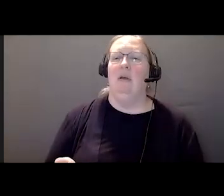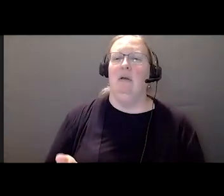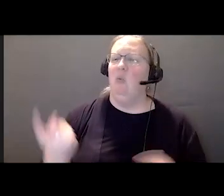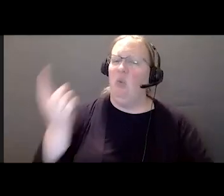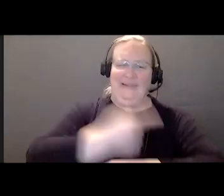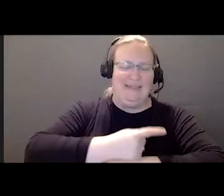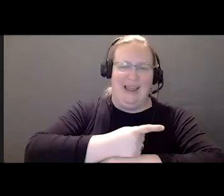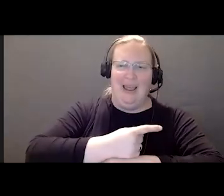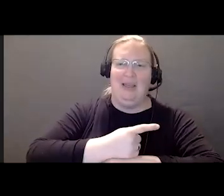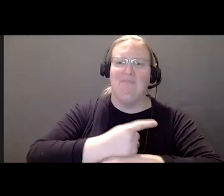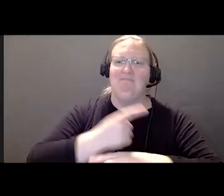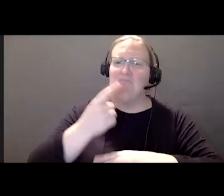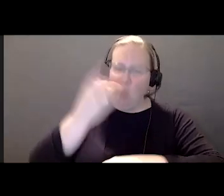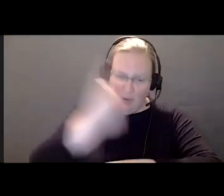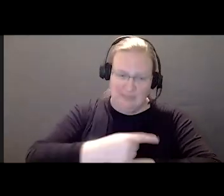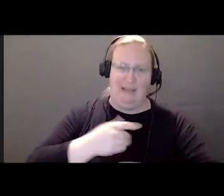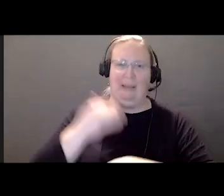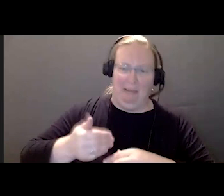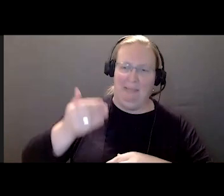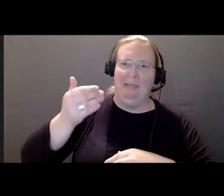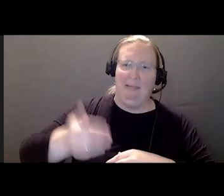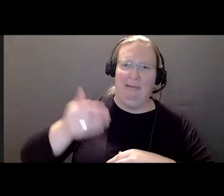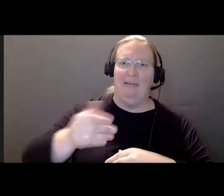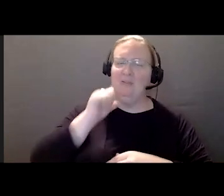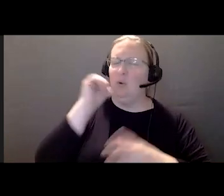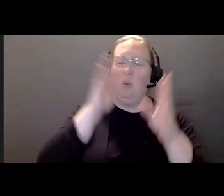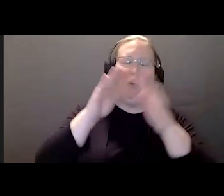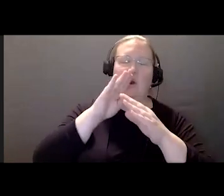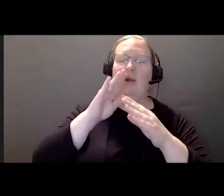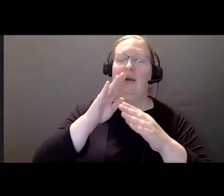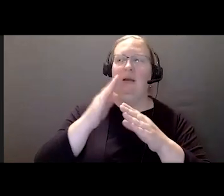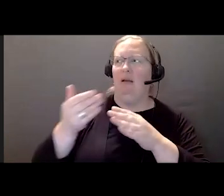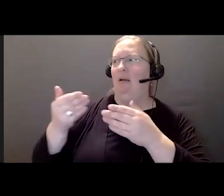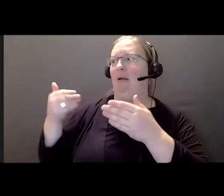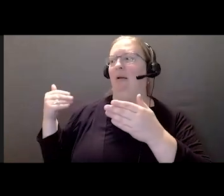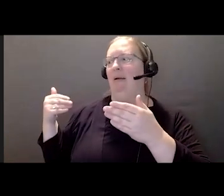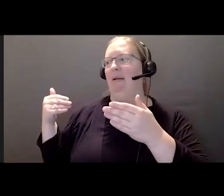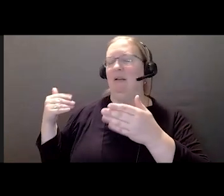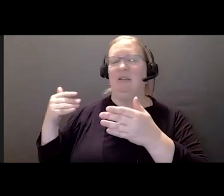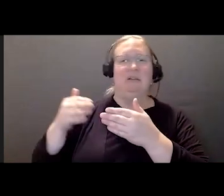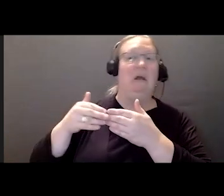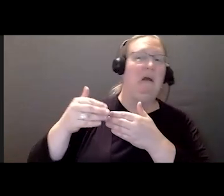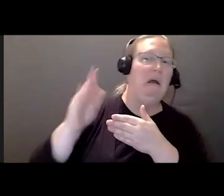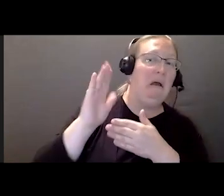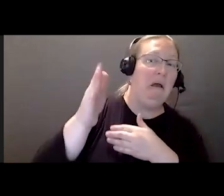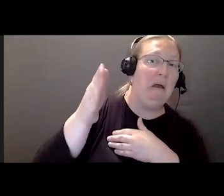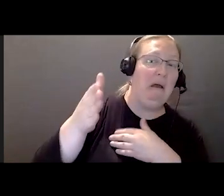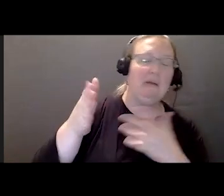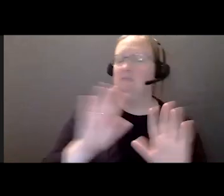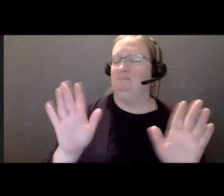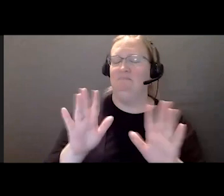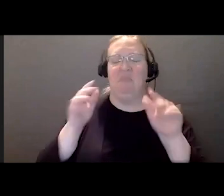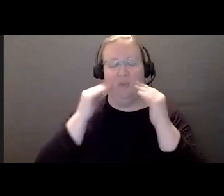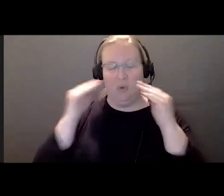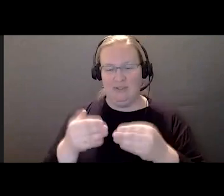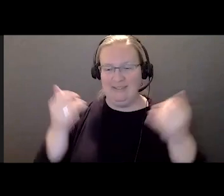has happened or what hasn't happened. Stay focused on the now. I have learned